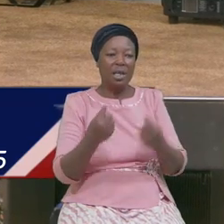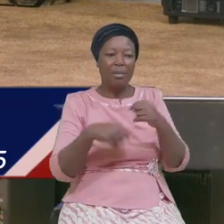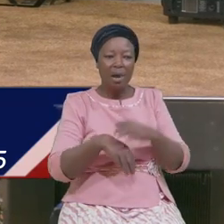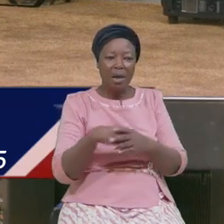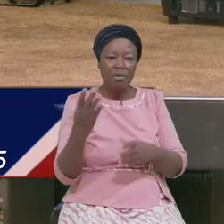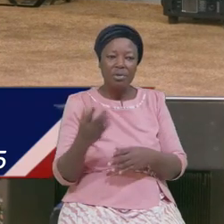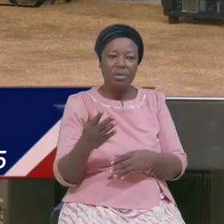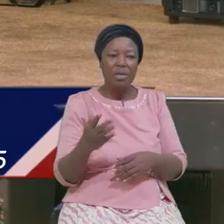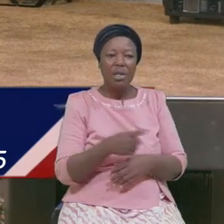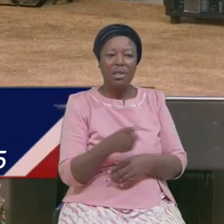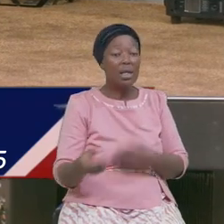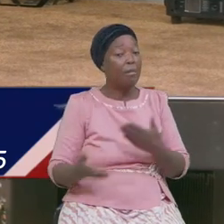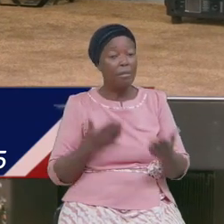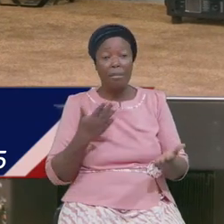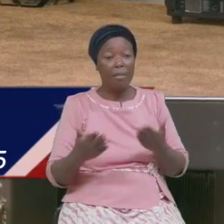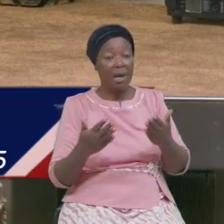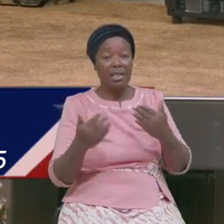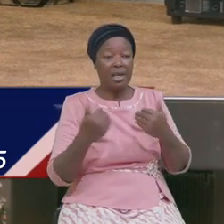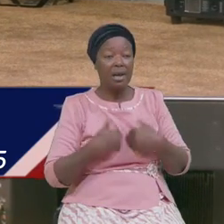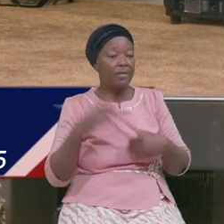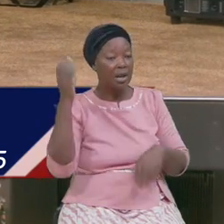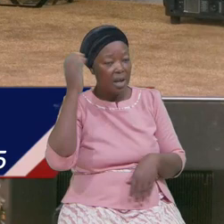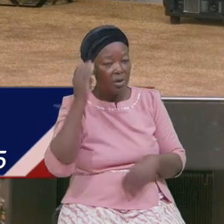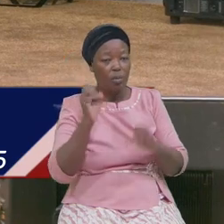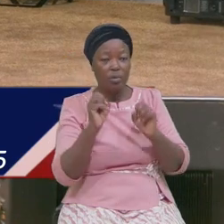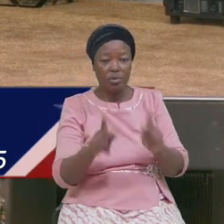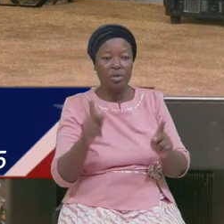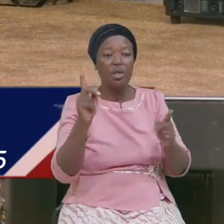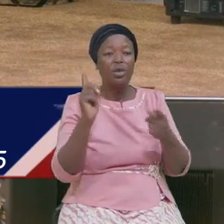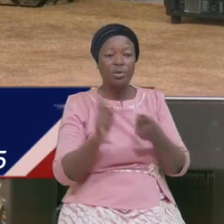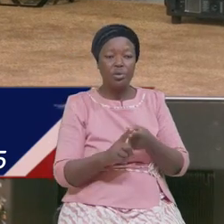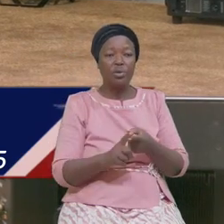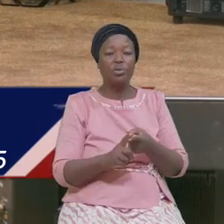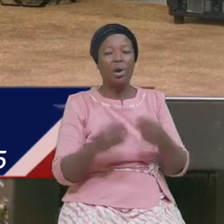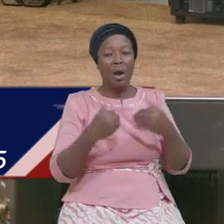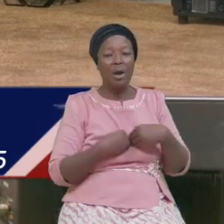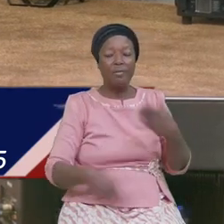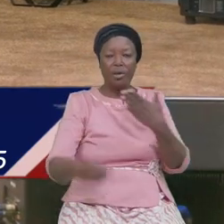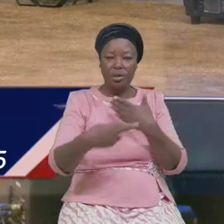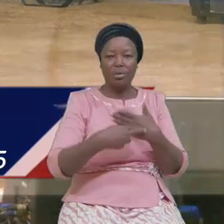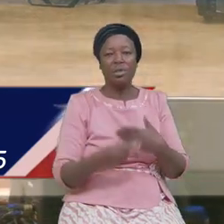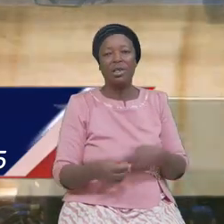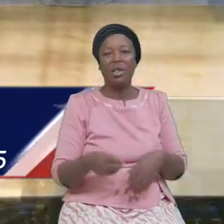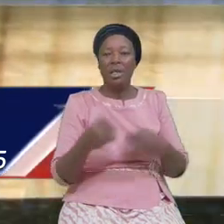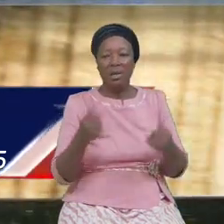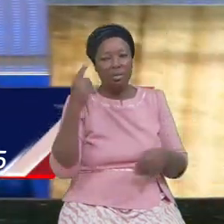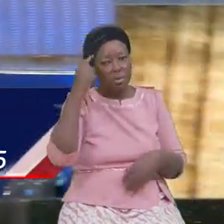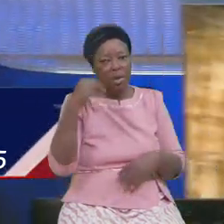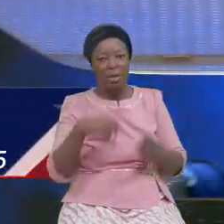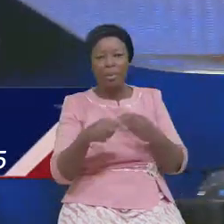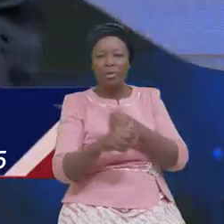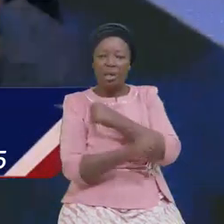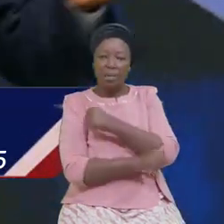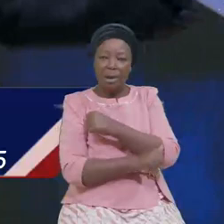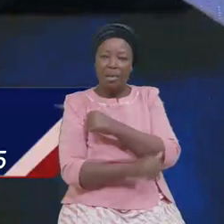out, they might have had opportunity to have returned. Think about Abraham.